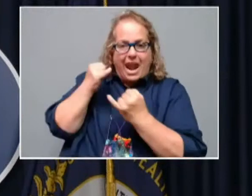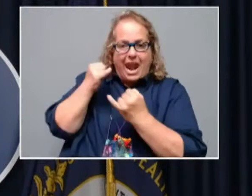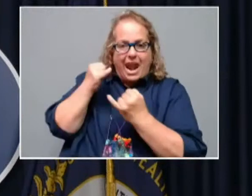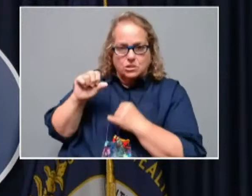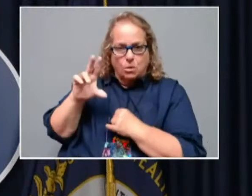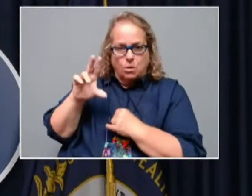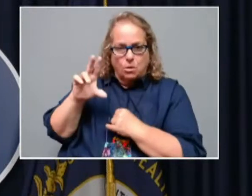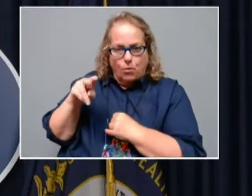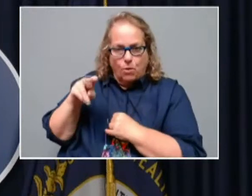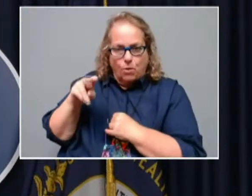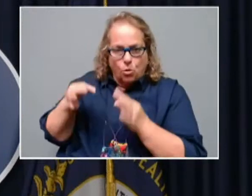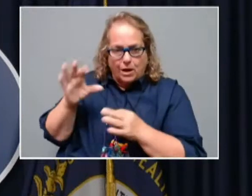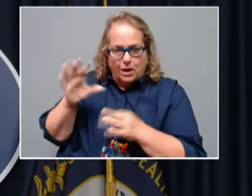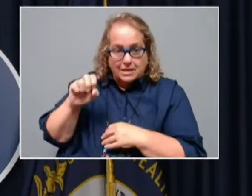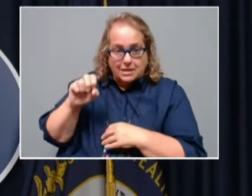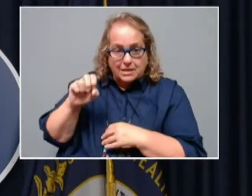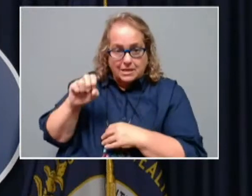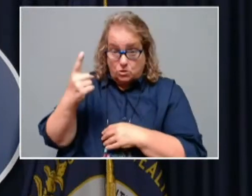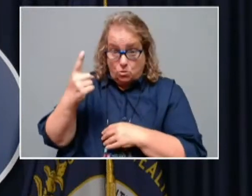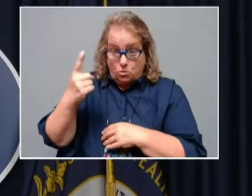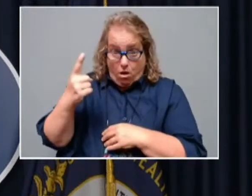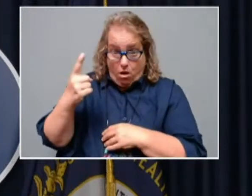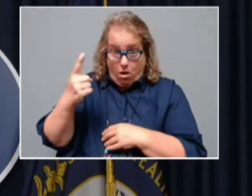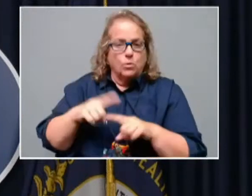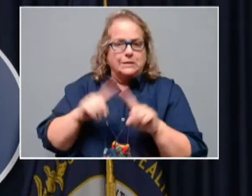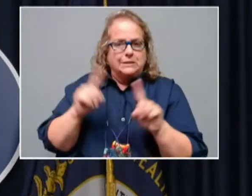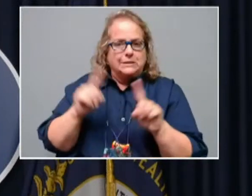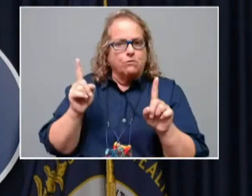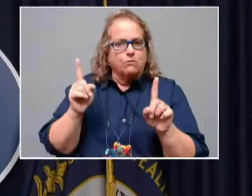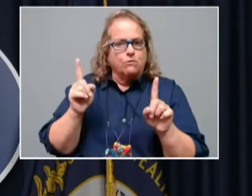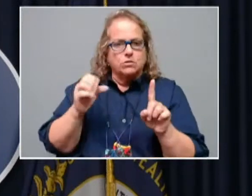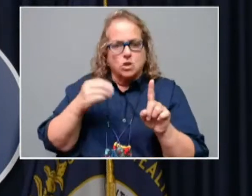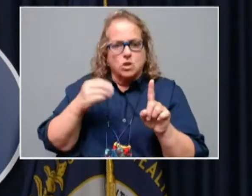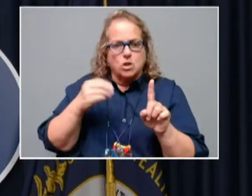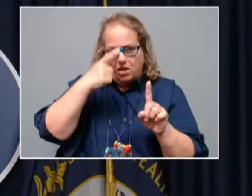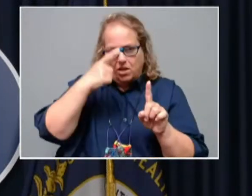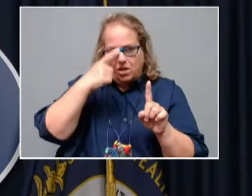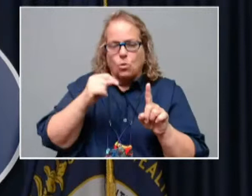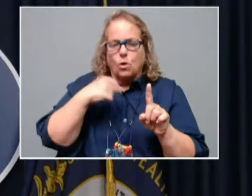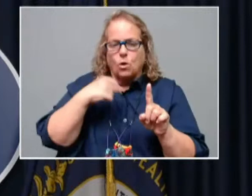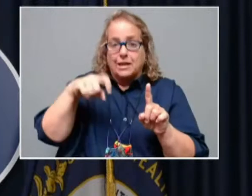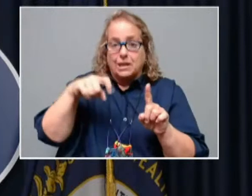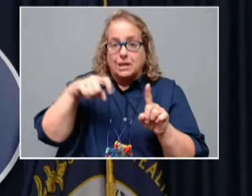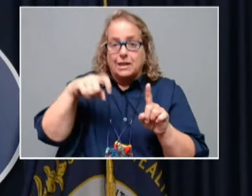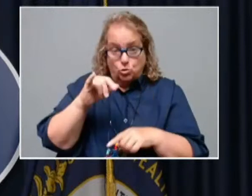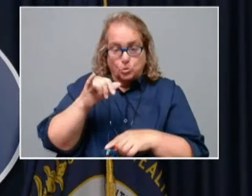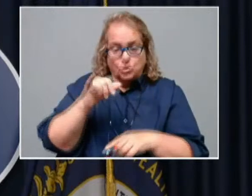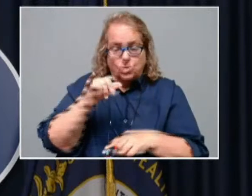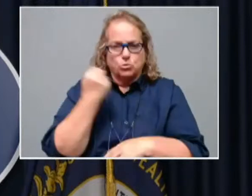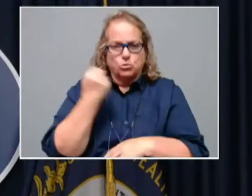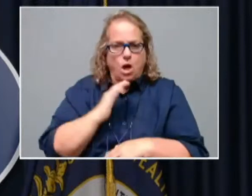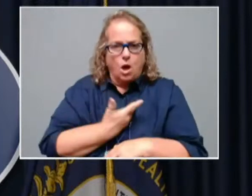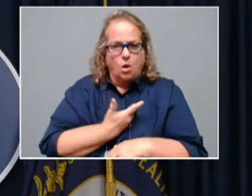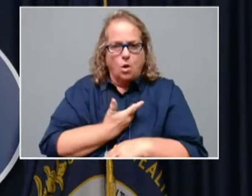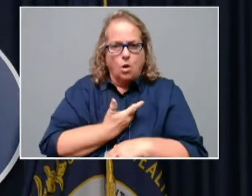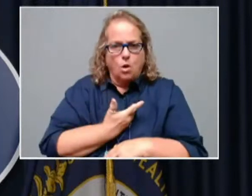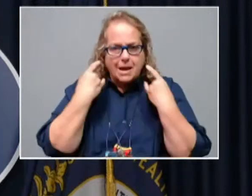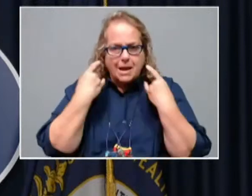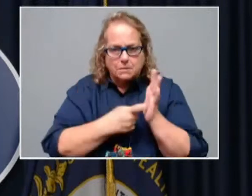came out, it was different, and so we thought that was a step that needed to be taken. It was also something that I think